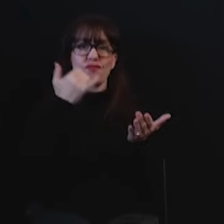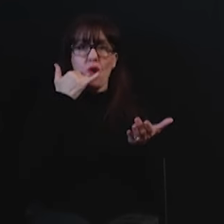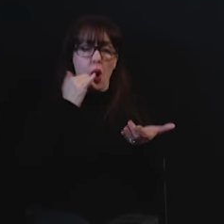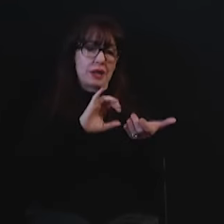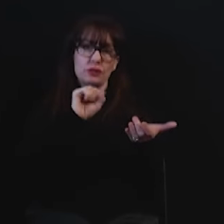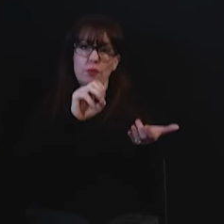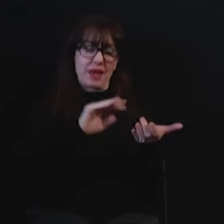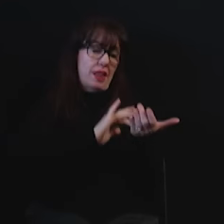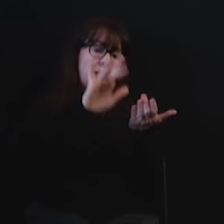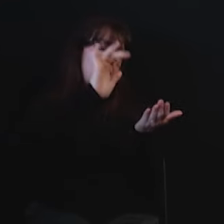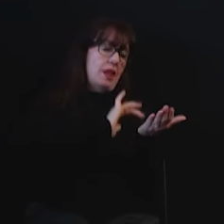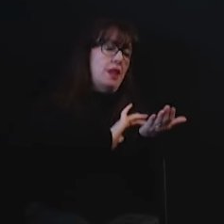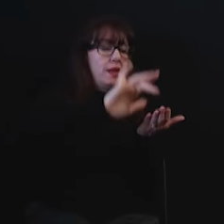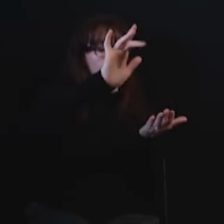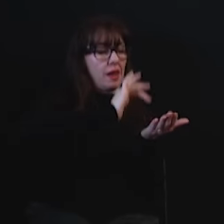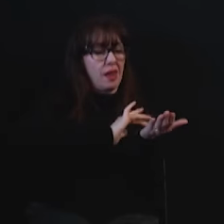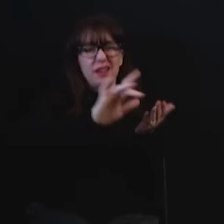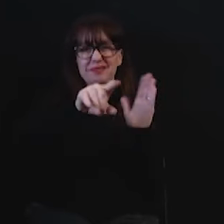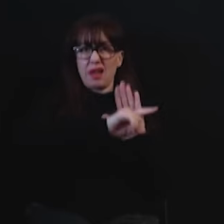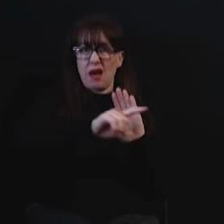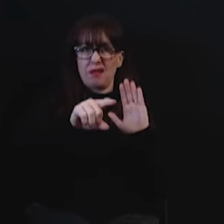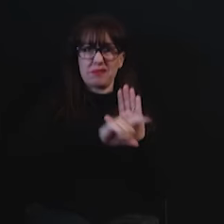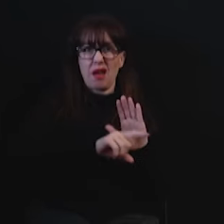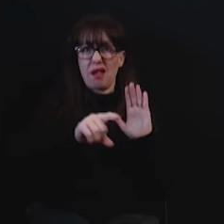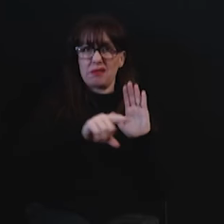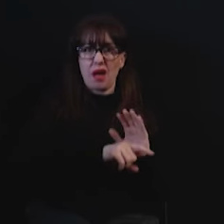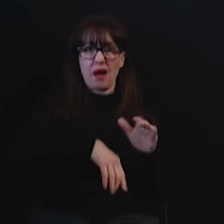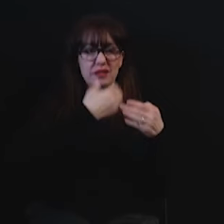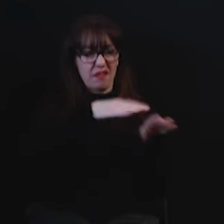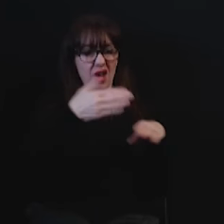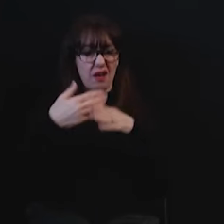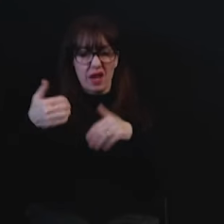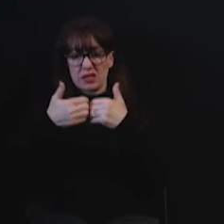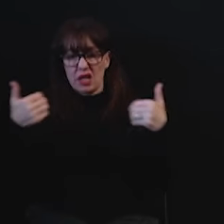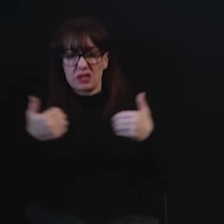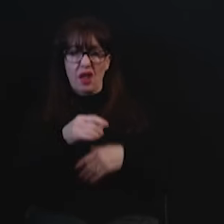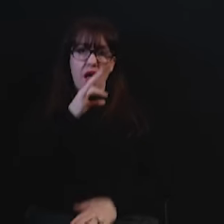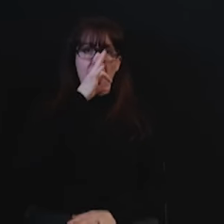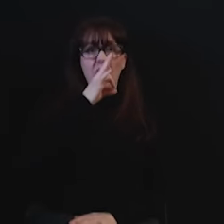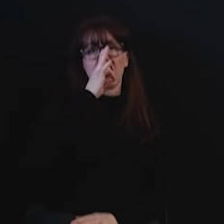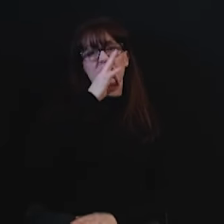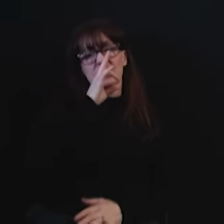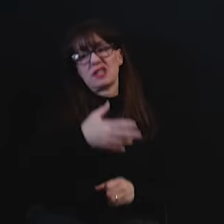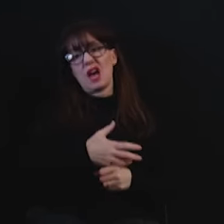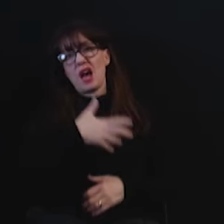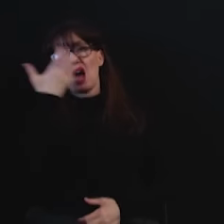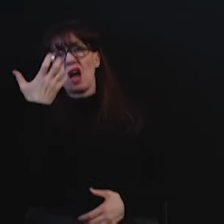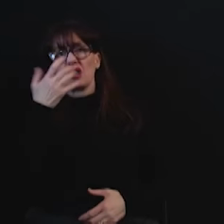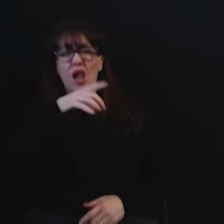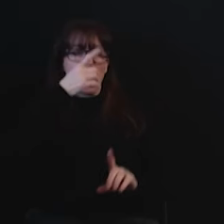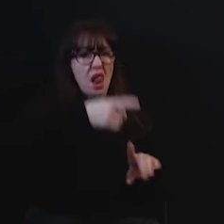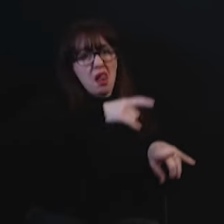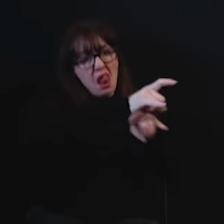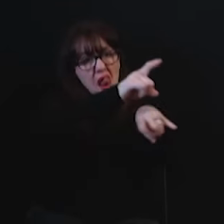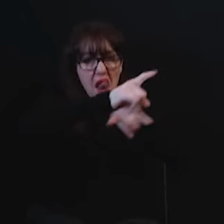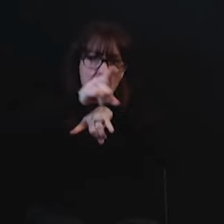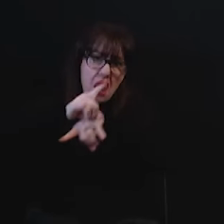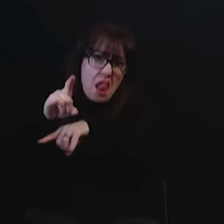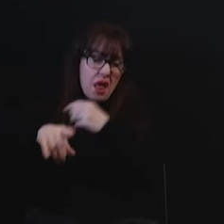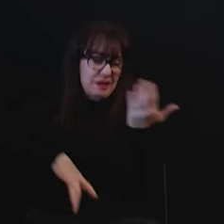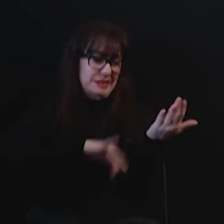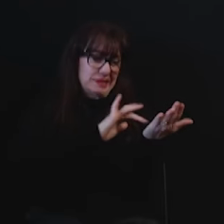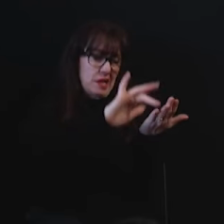media, all the negativity, all the division, all the arrogance, all the anger, all the finger pointing to who's to blame for